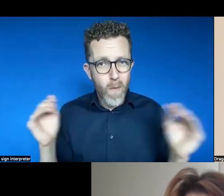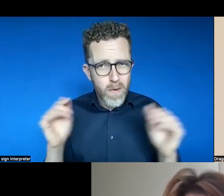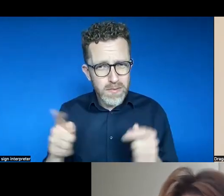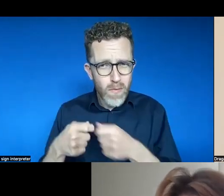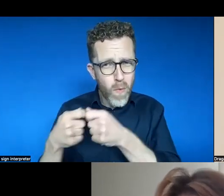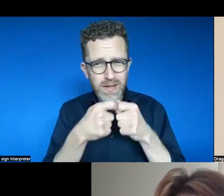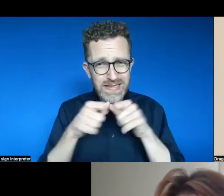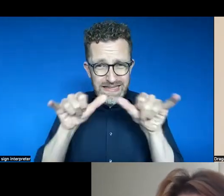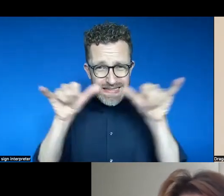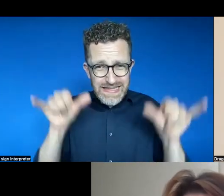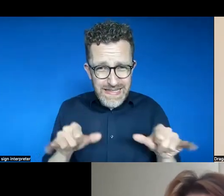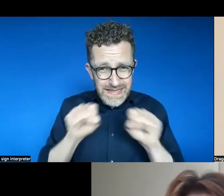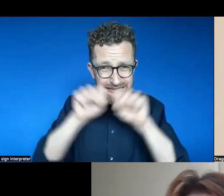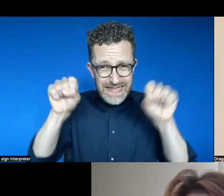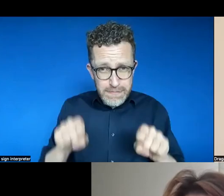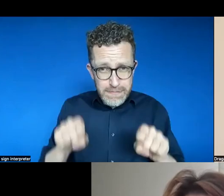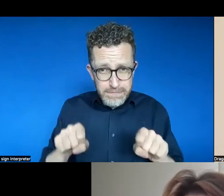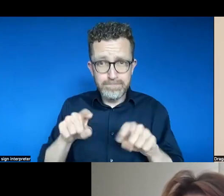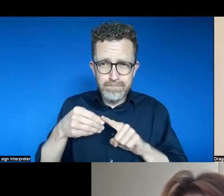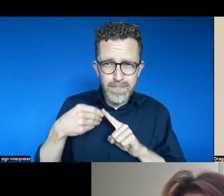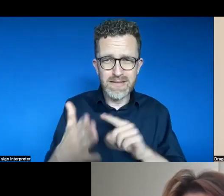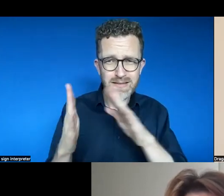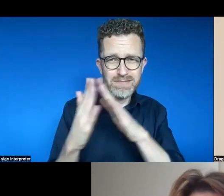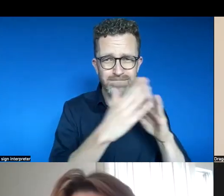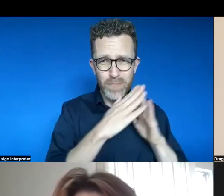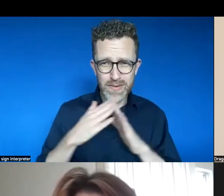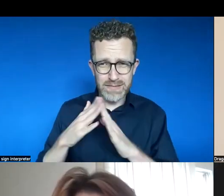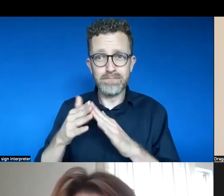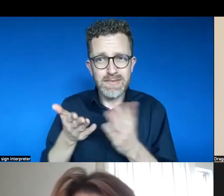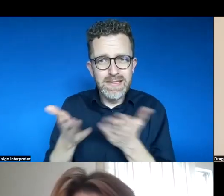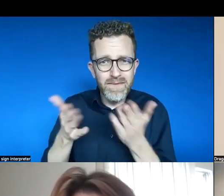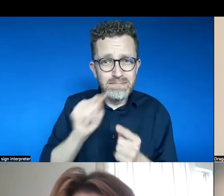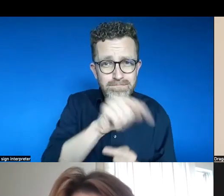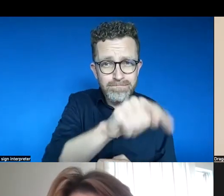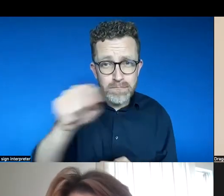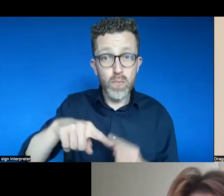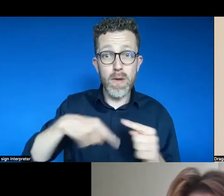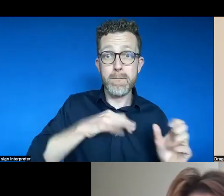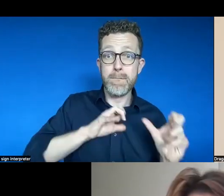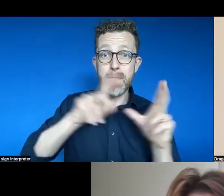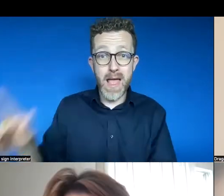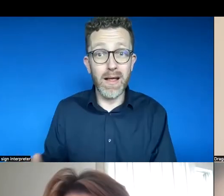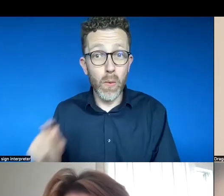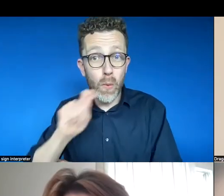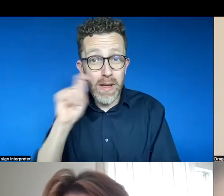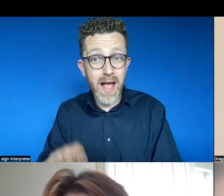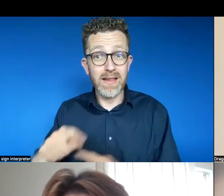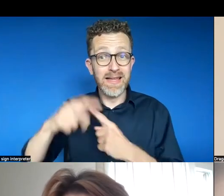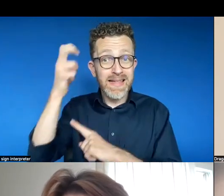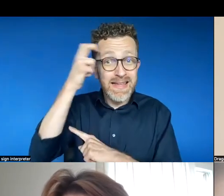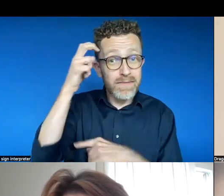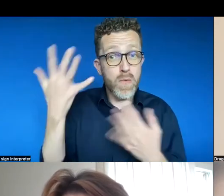Also, Eric, may you address this discussion that we had? Jonas